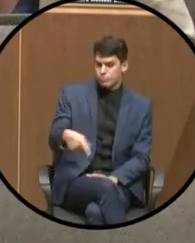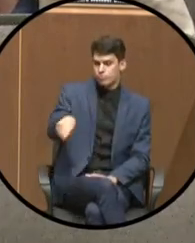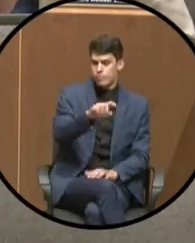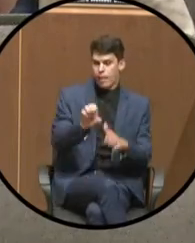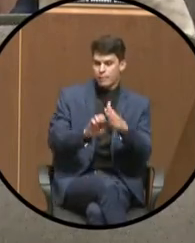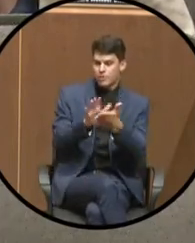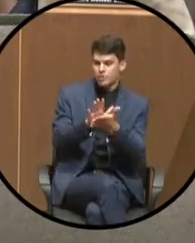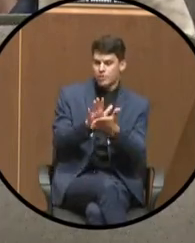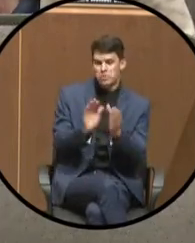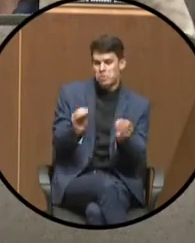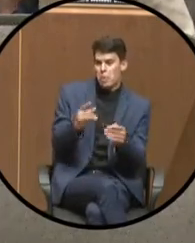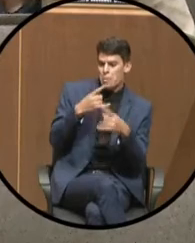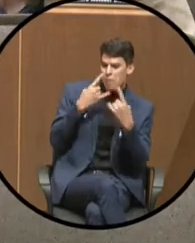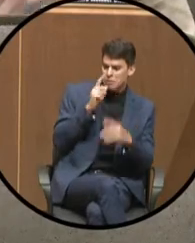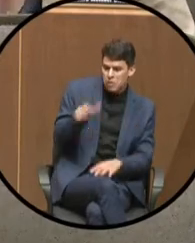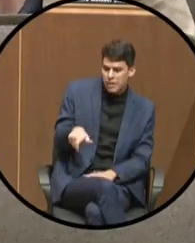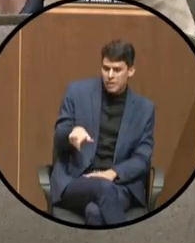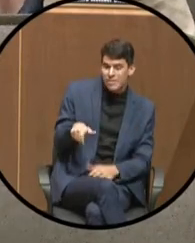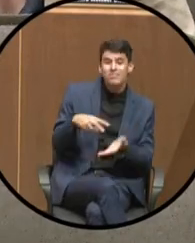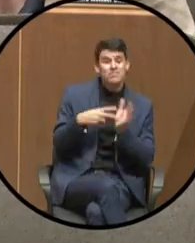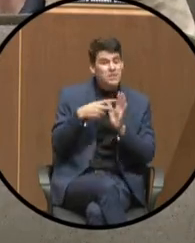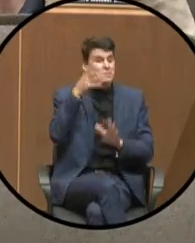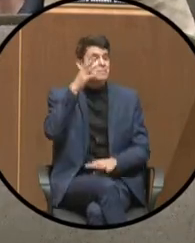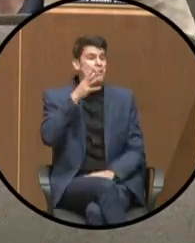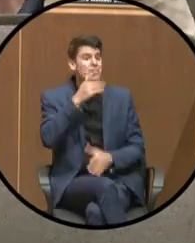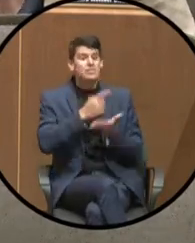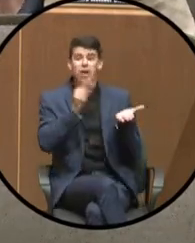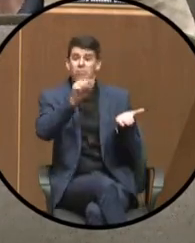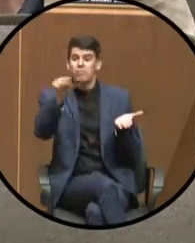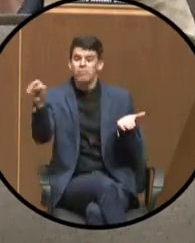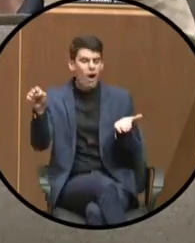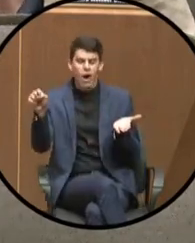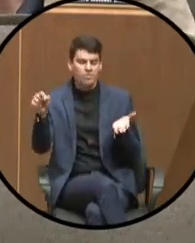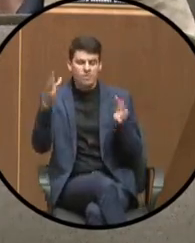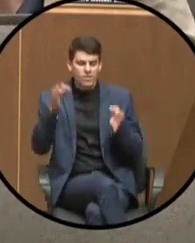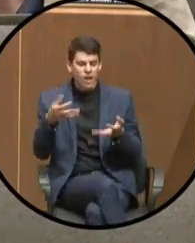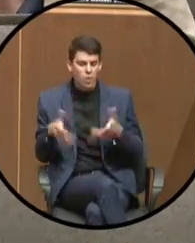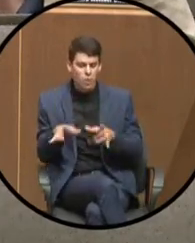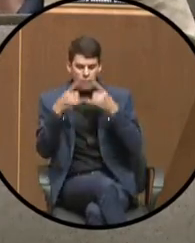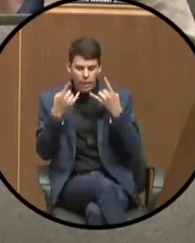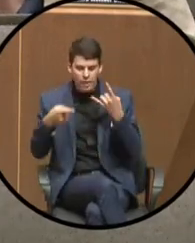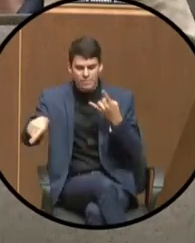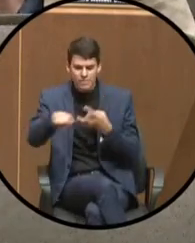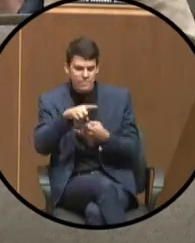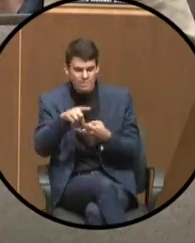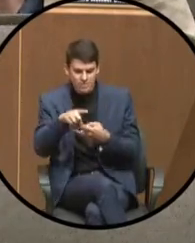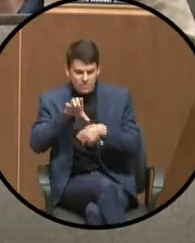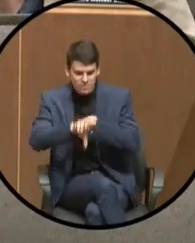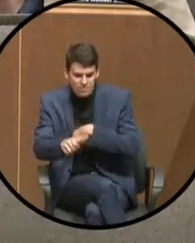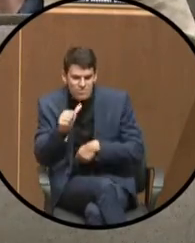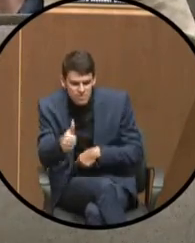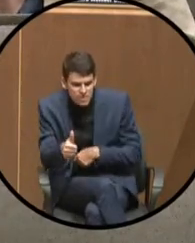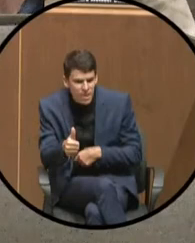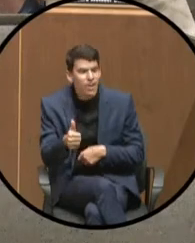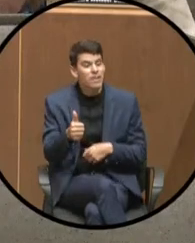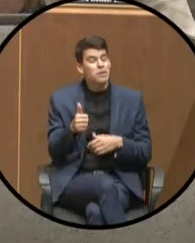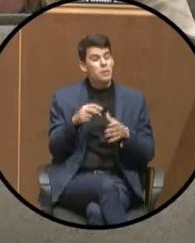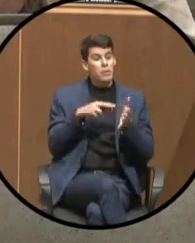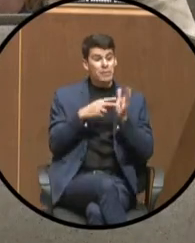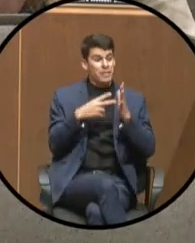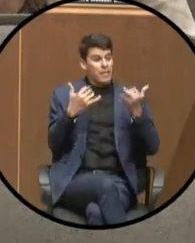parents who don't wanna do their jobs aren't going to do their jobs. And it's going to imperil our children, and it's going to force children